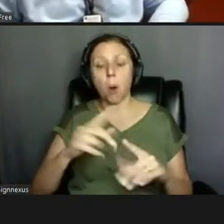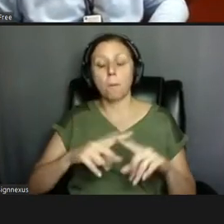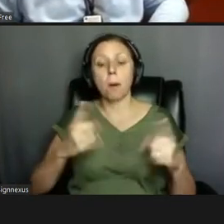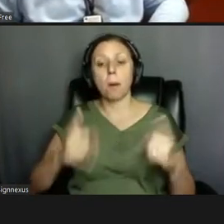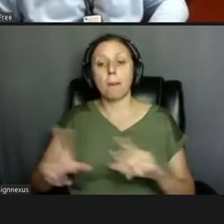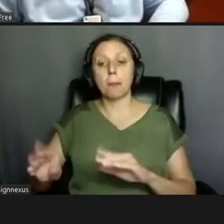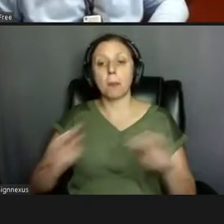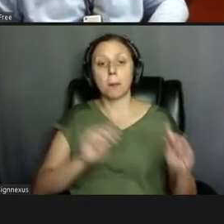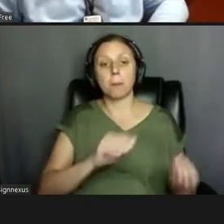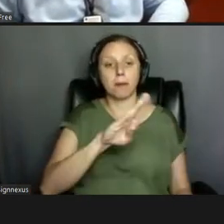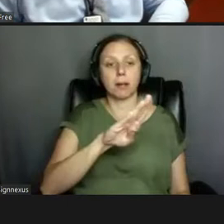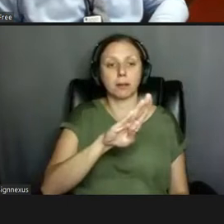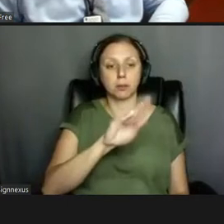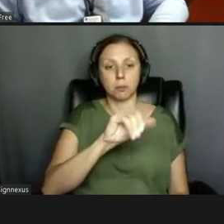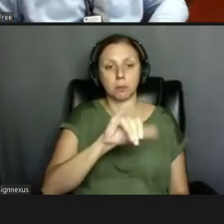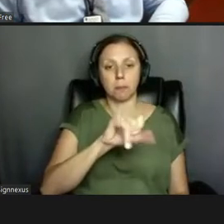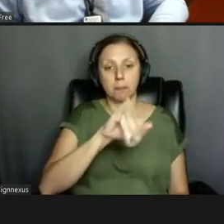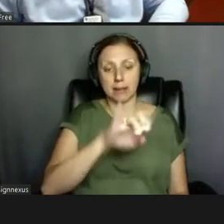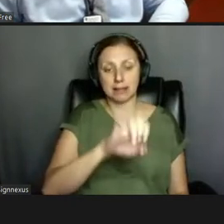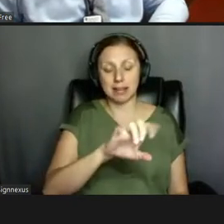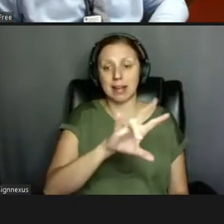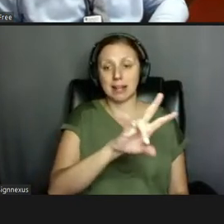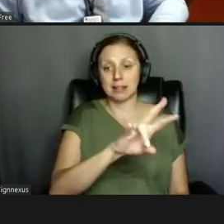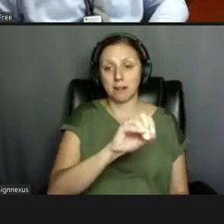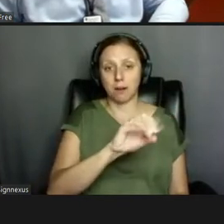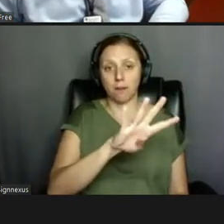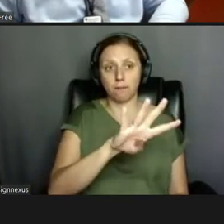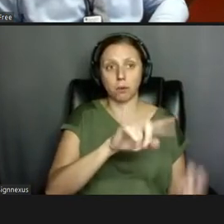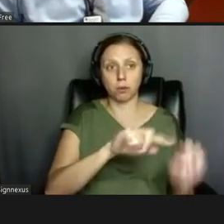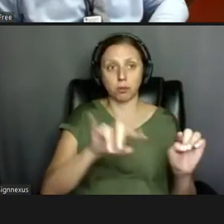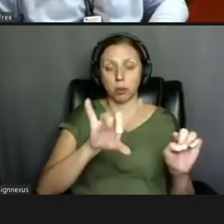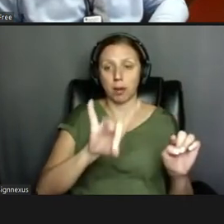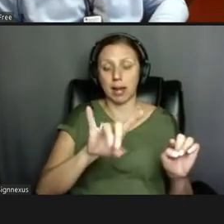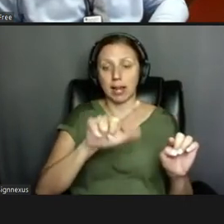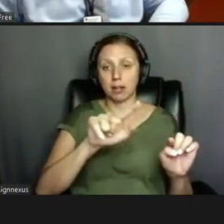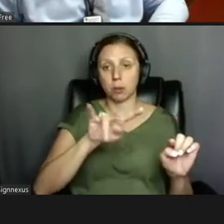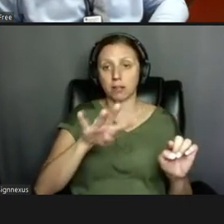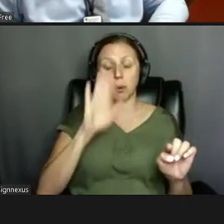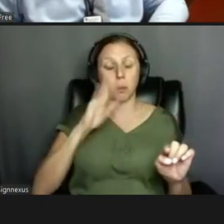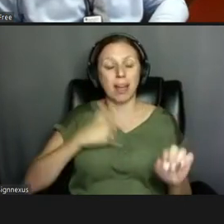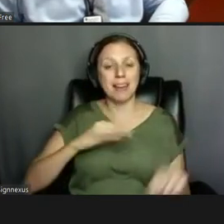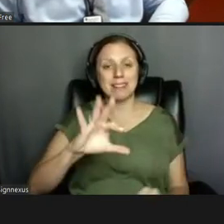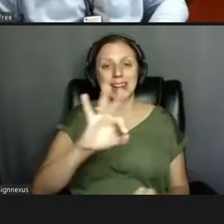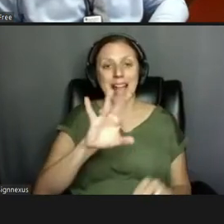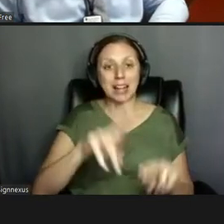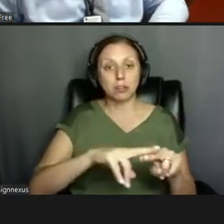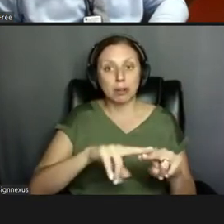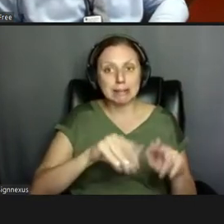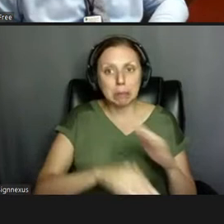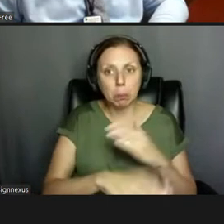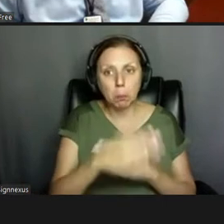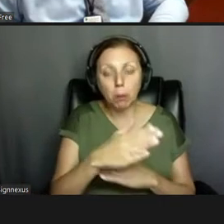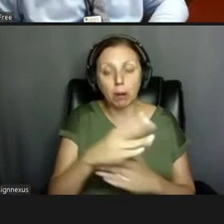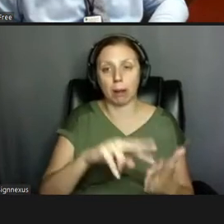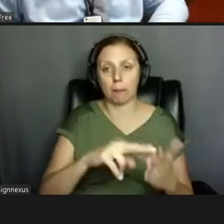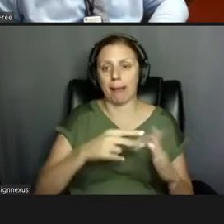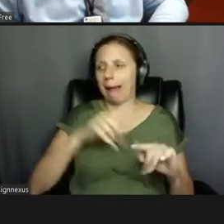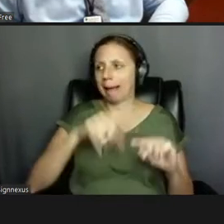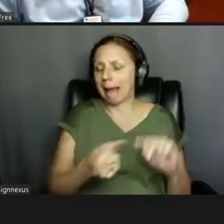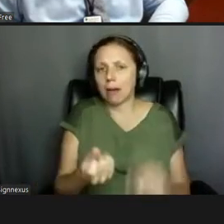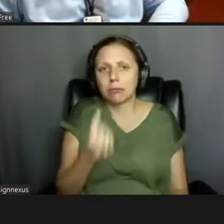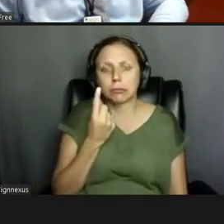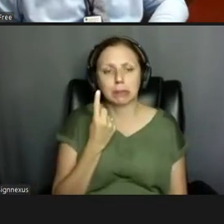from 7:04 to 8:24 will have 9 trains in the morning, which I just can't